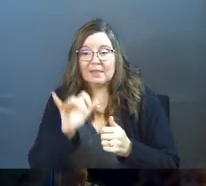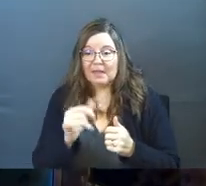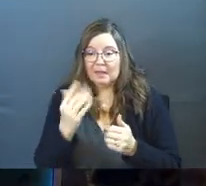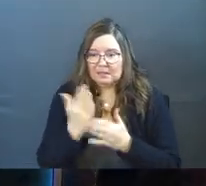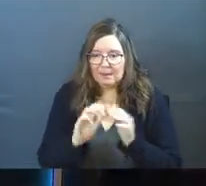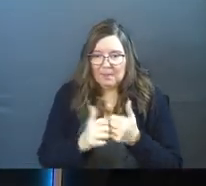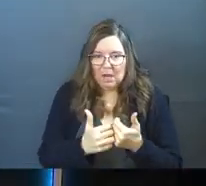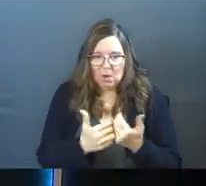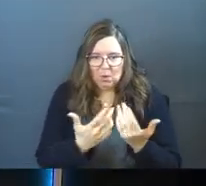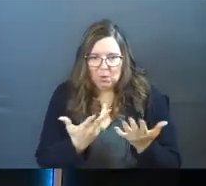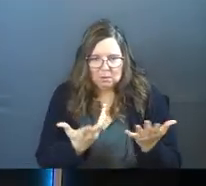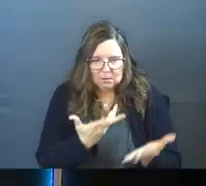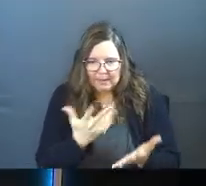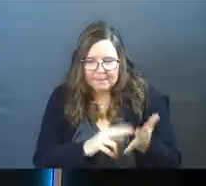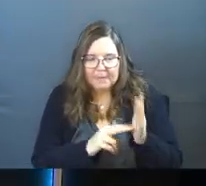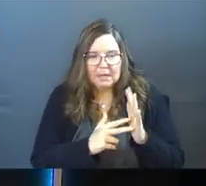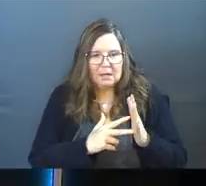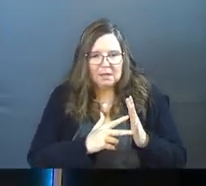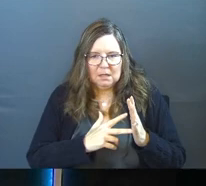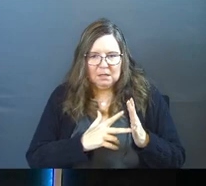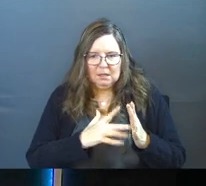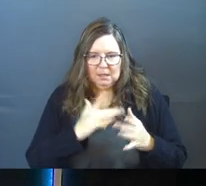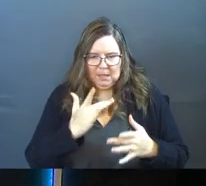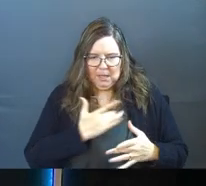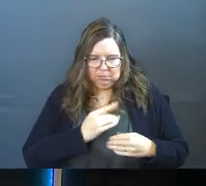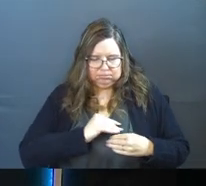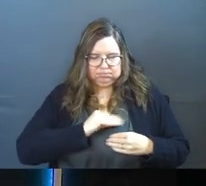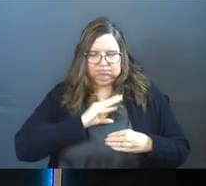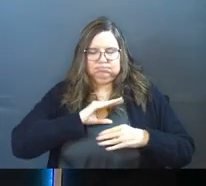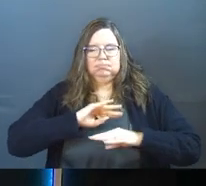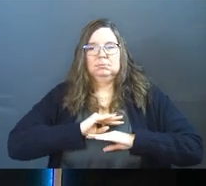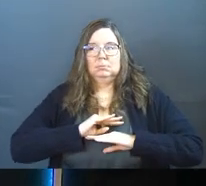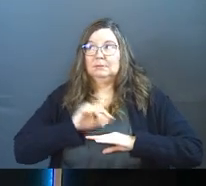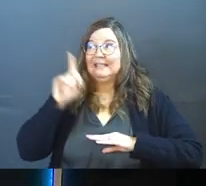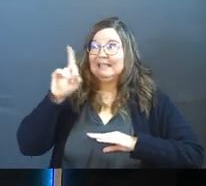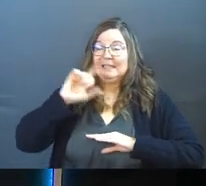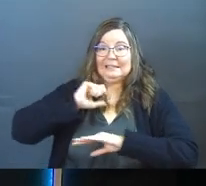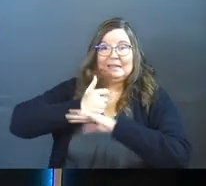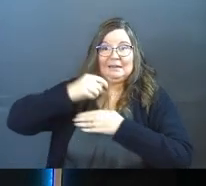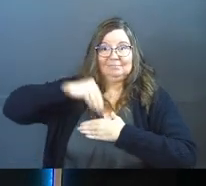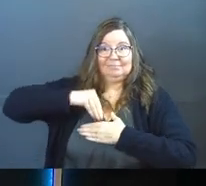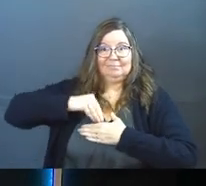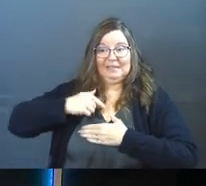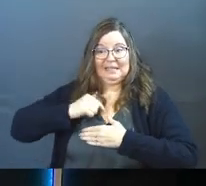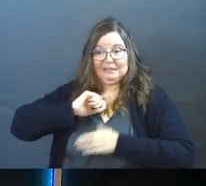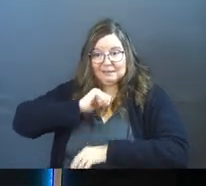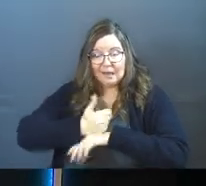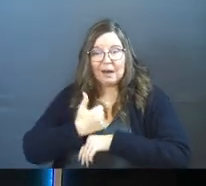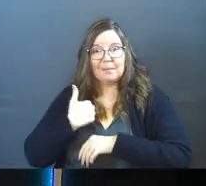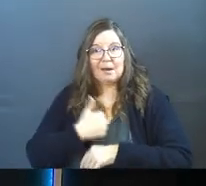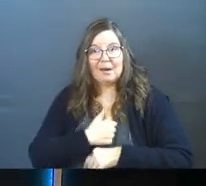it somehow is meaningful and fulfilling to us, right? Like, he did that. He